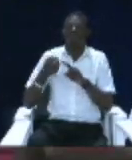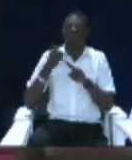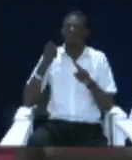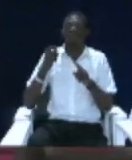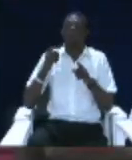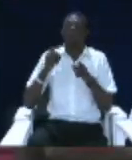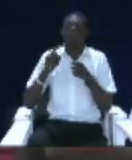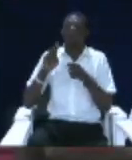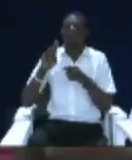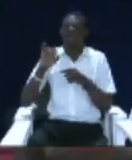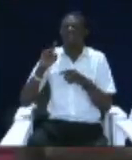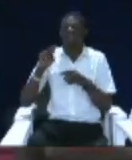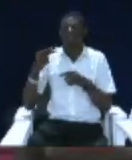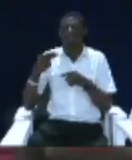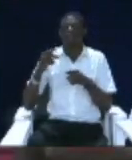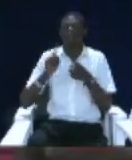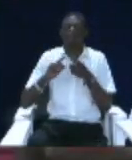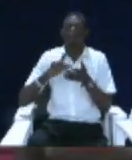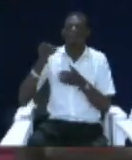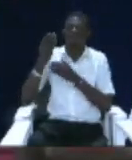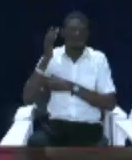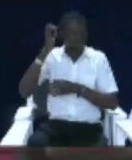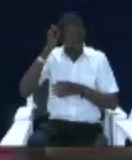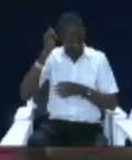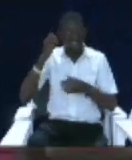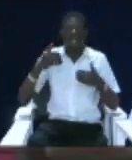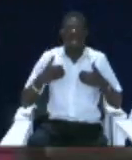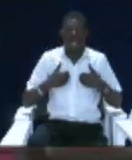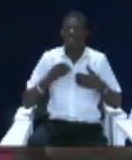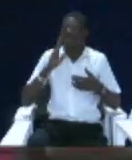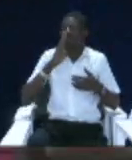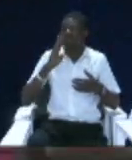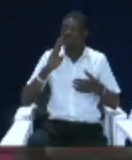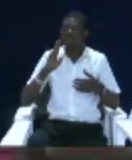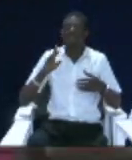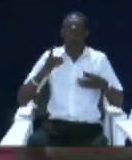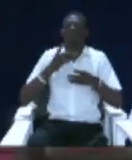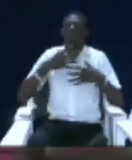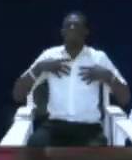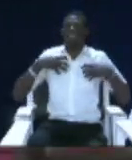ward, and to the glory of God, he has been discharged.